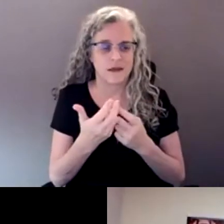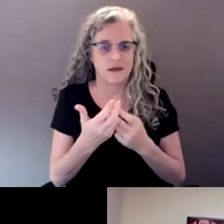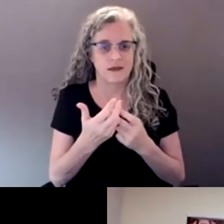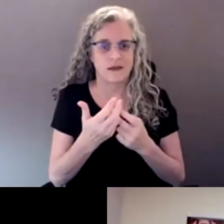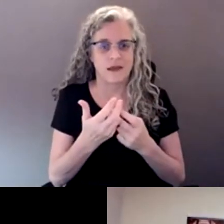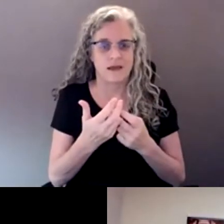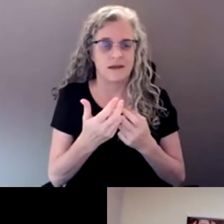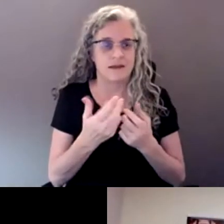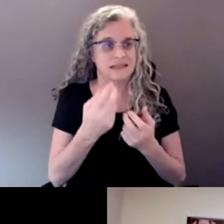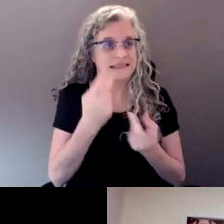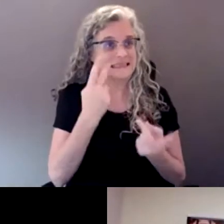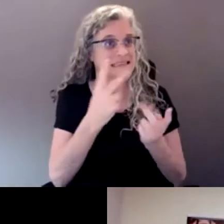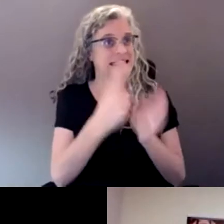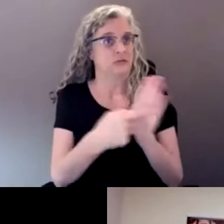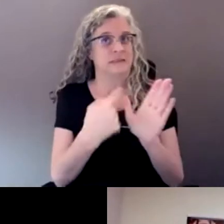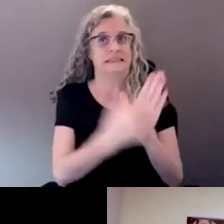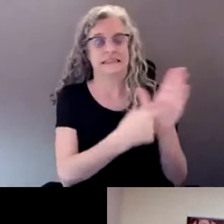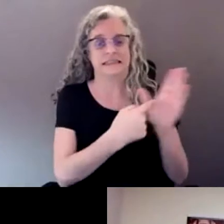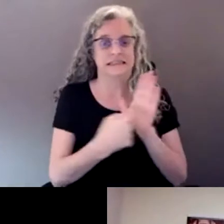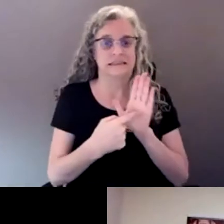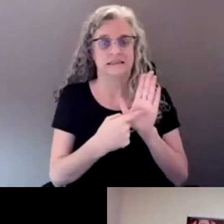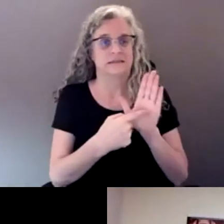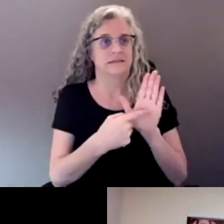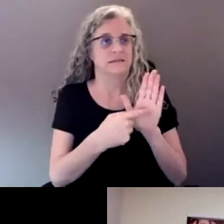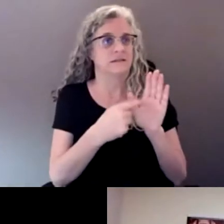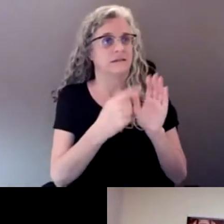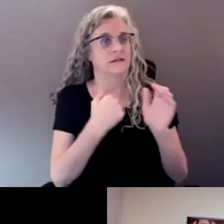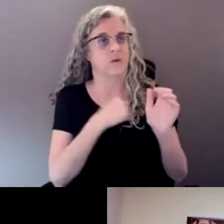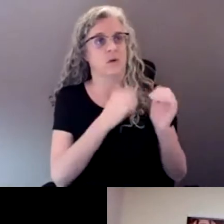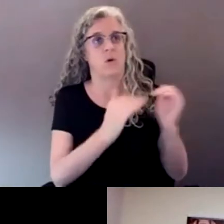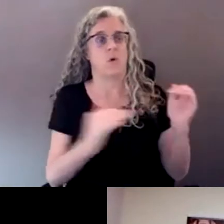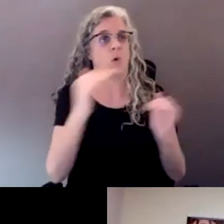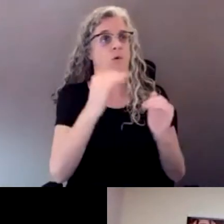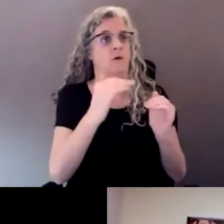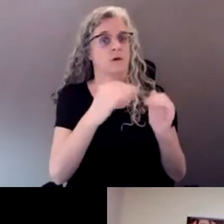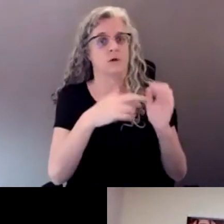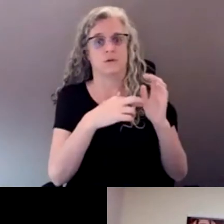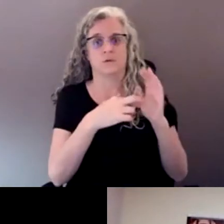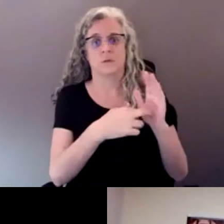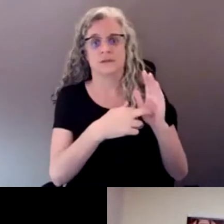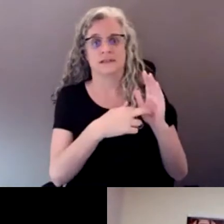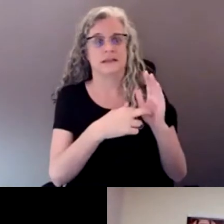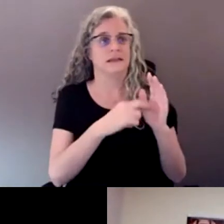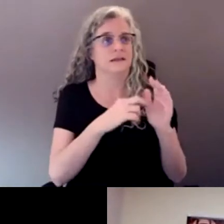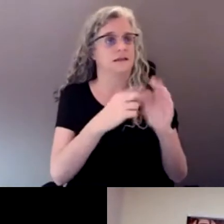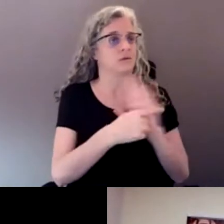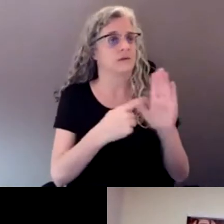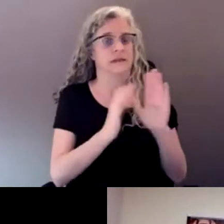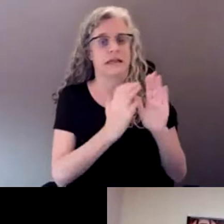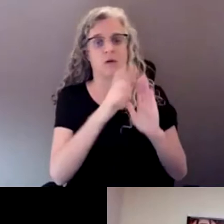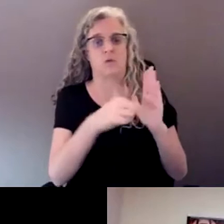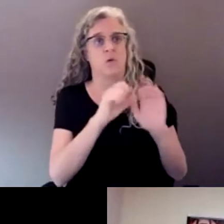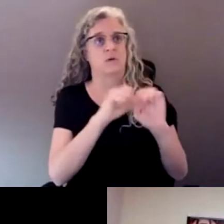of their, whether we call it overrepresentation or their role in society.